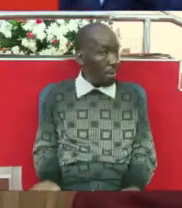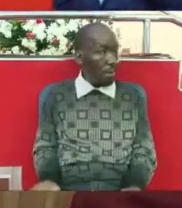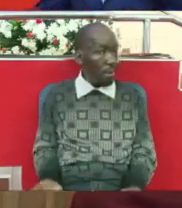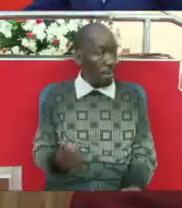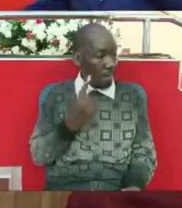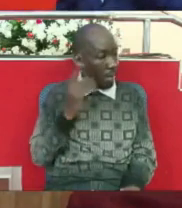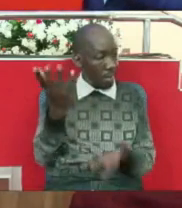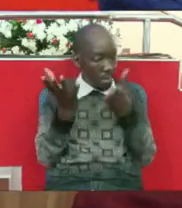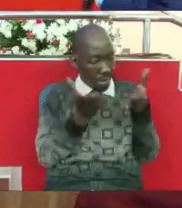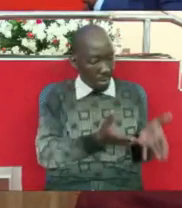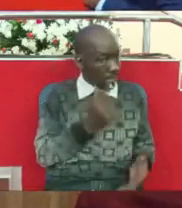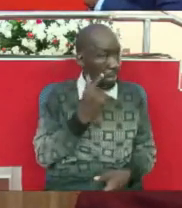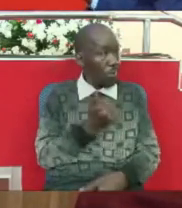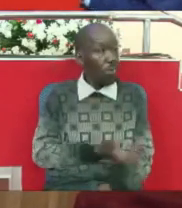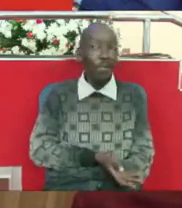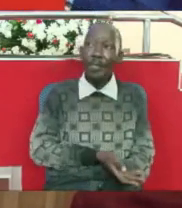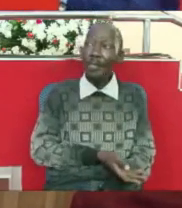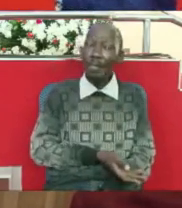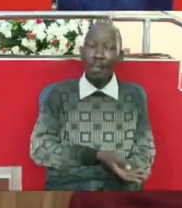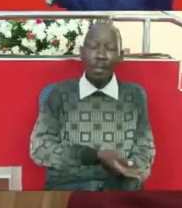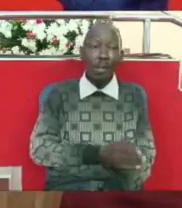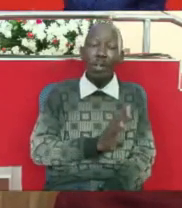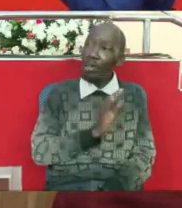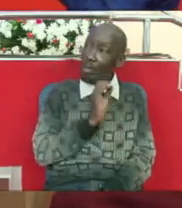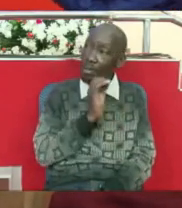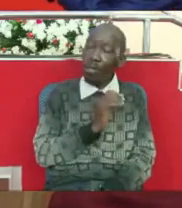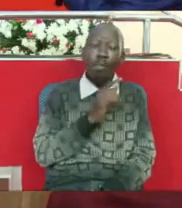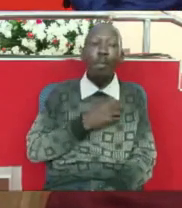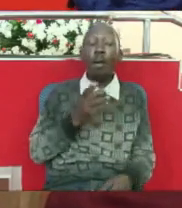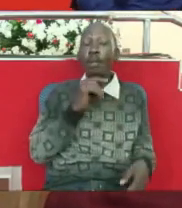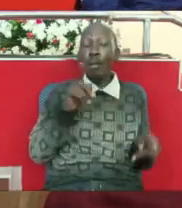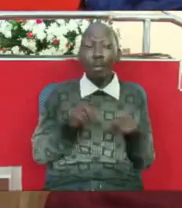where is your Prado?